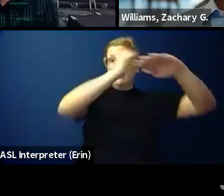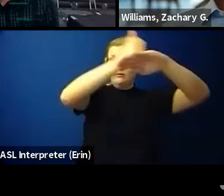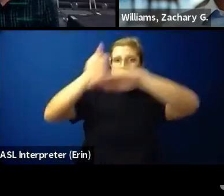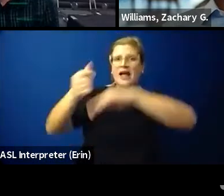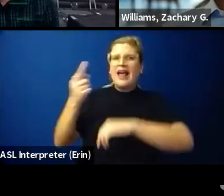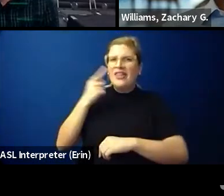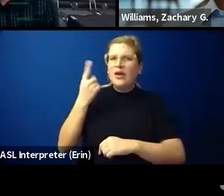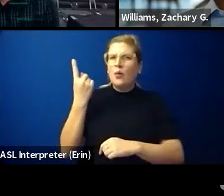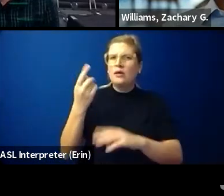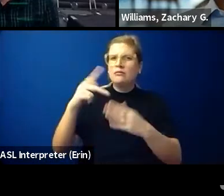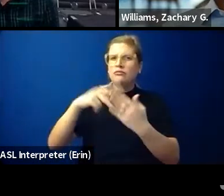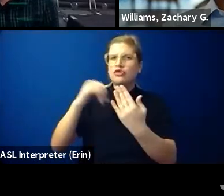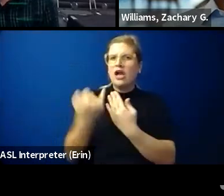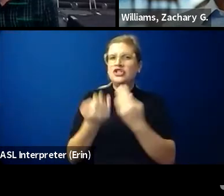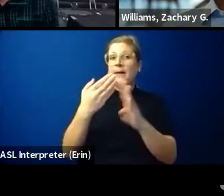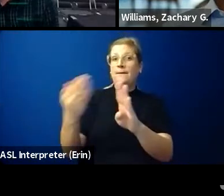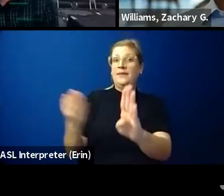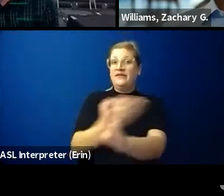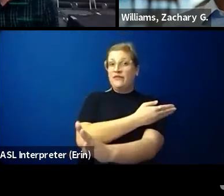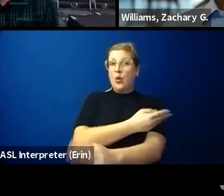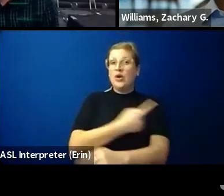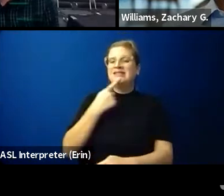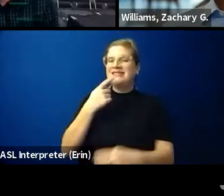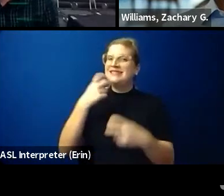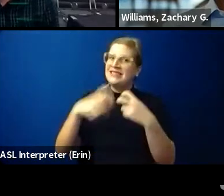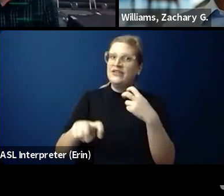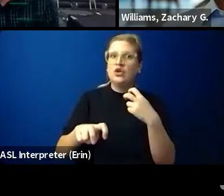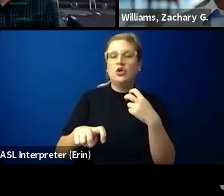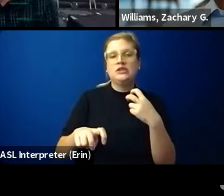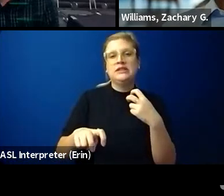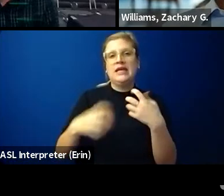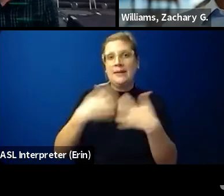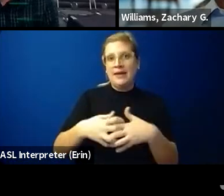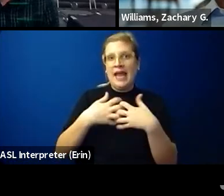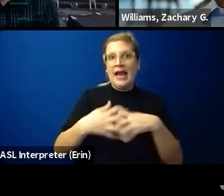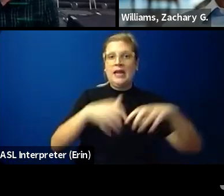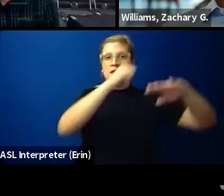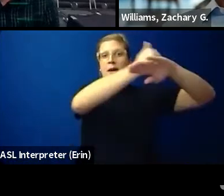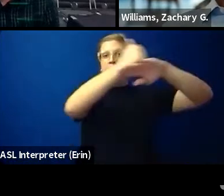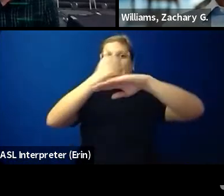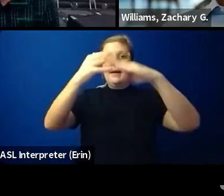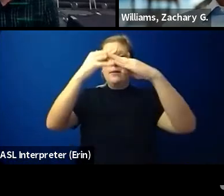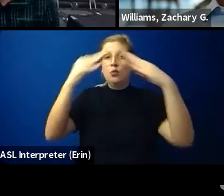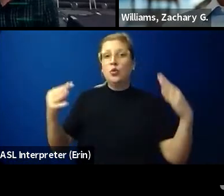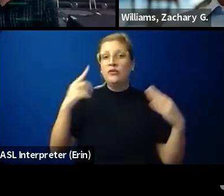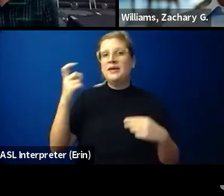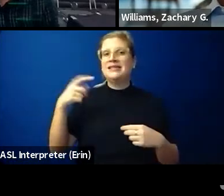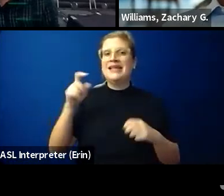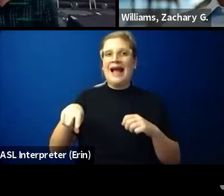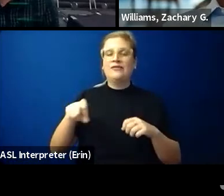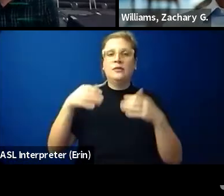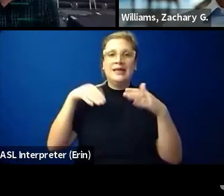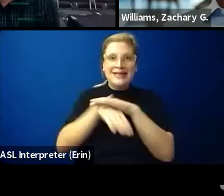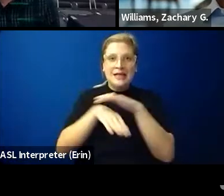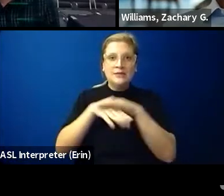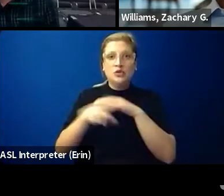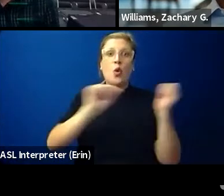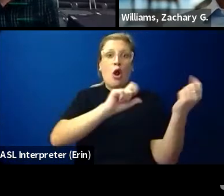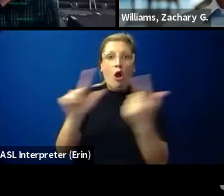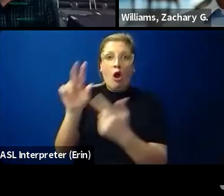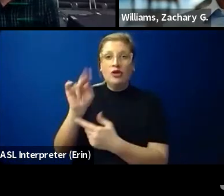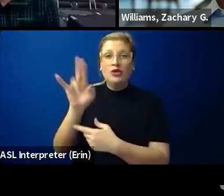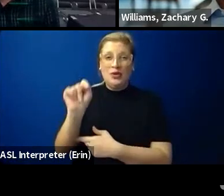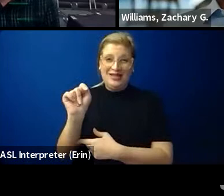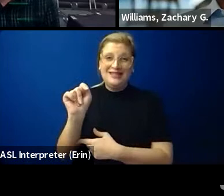earlier projects noted, there's some difficulty doing that just because you have to make it accessible to all units. So we actually